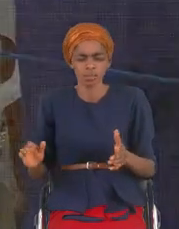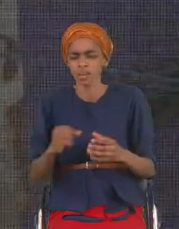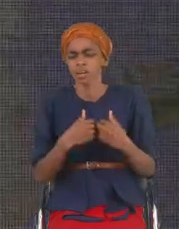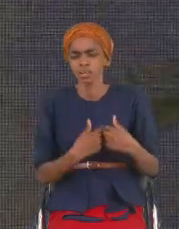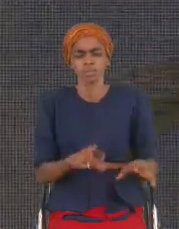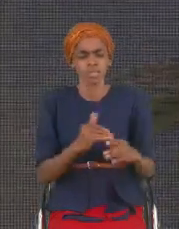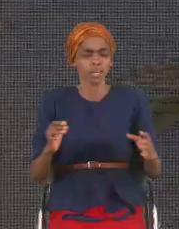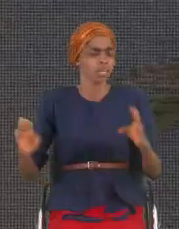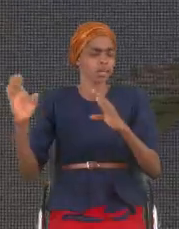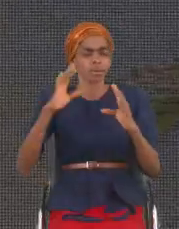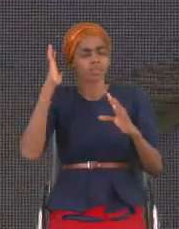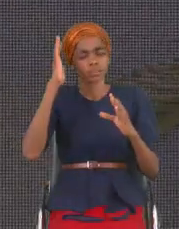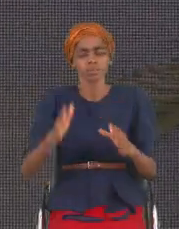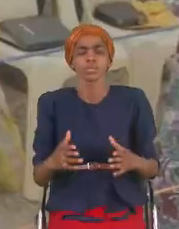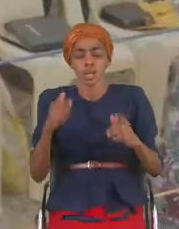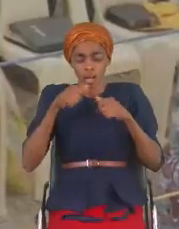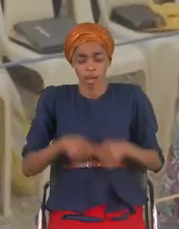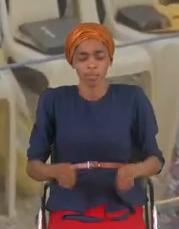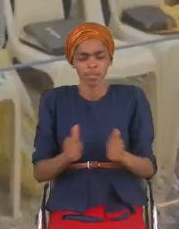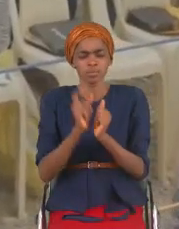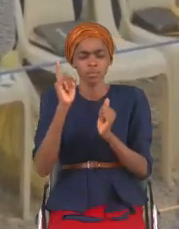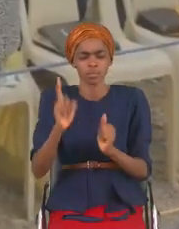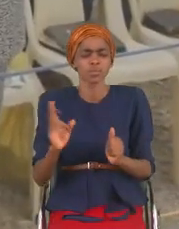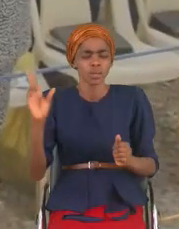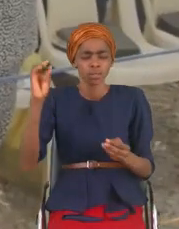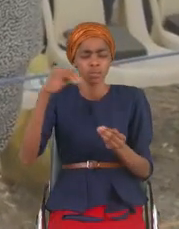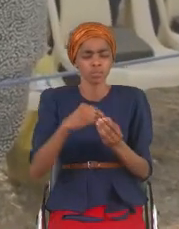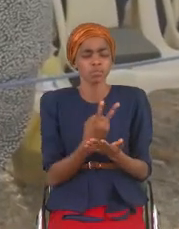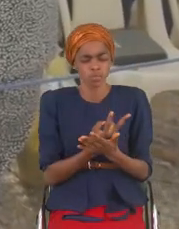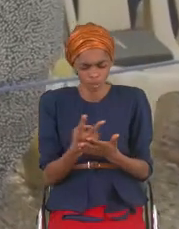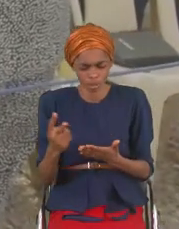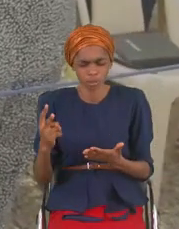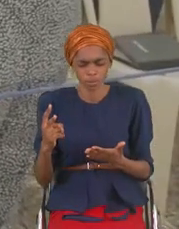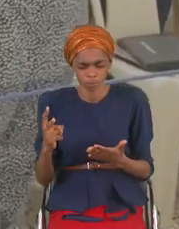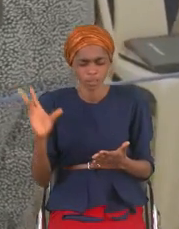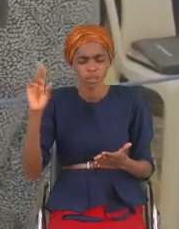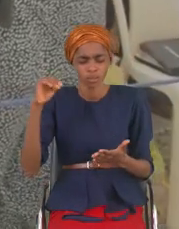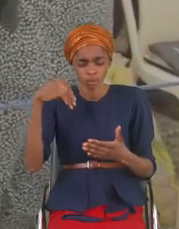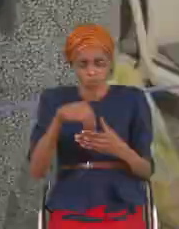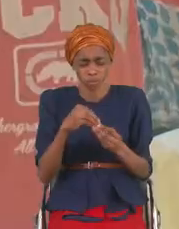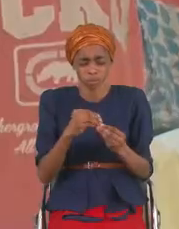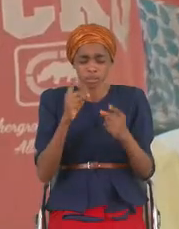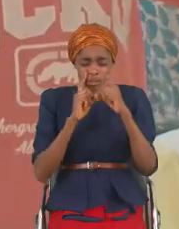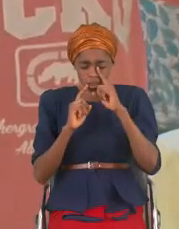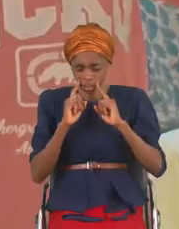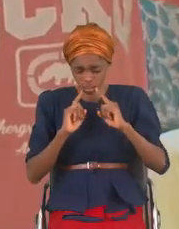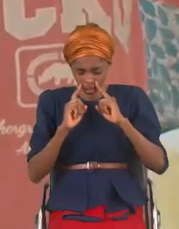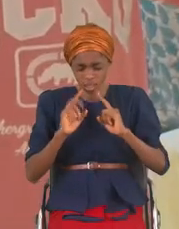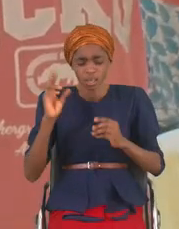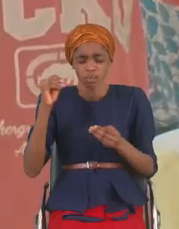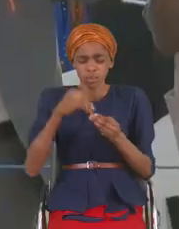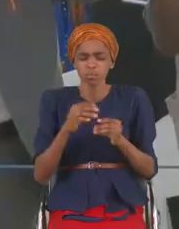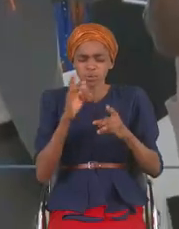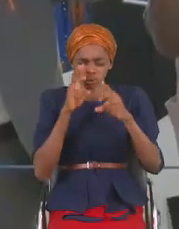will abide with you. No more failure. No more tears. No more